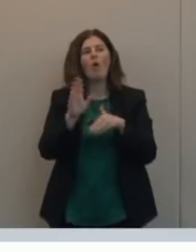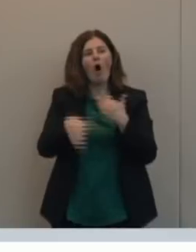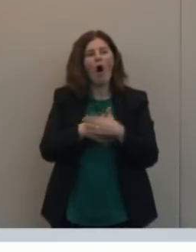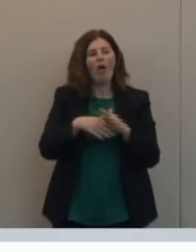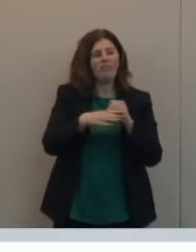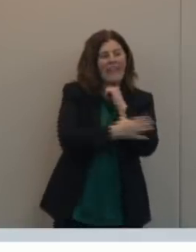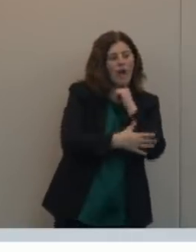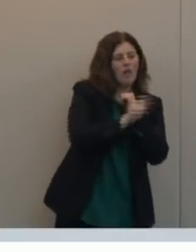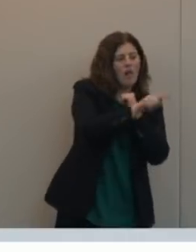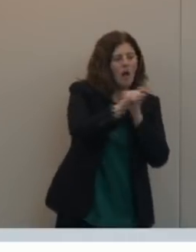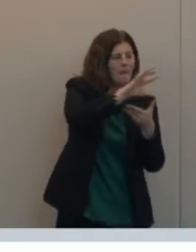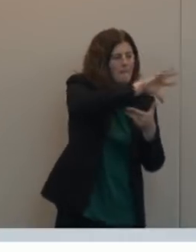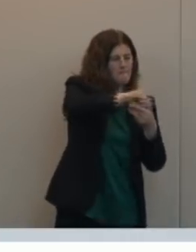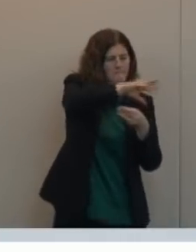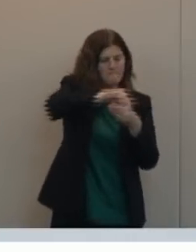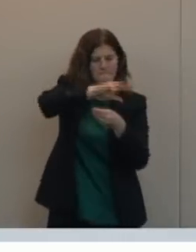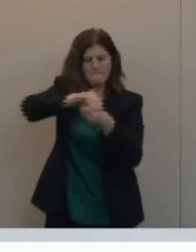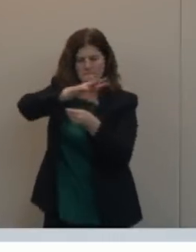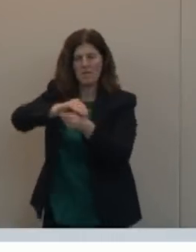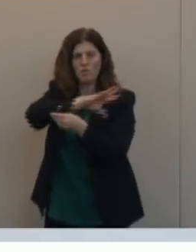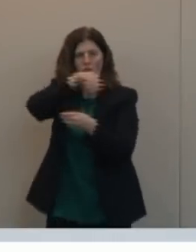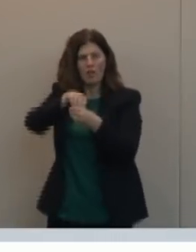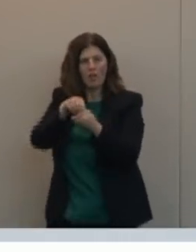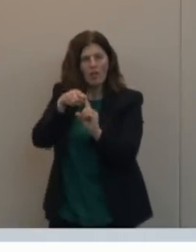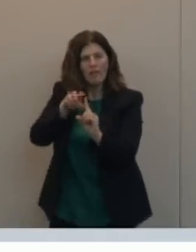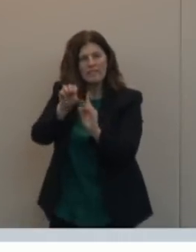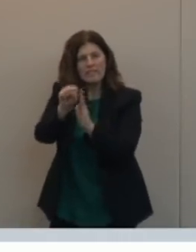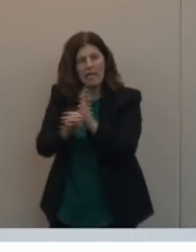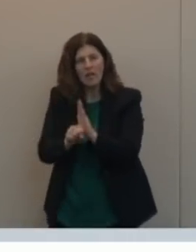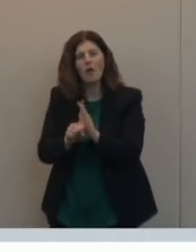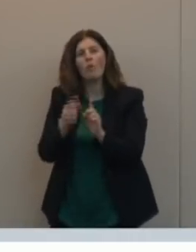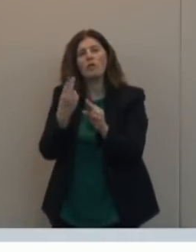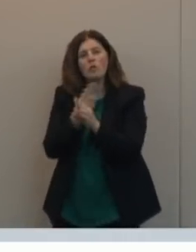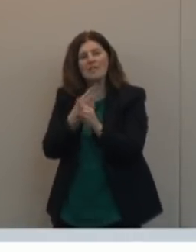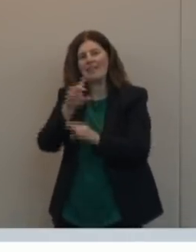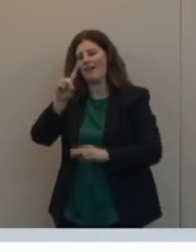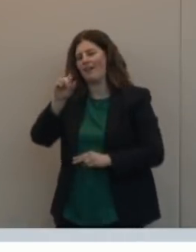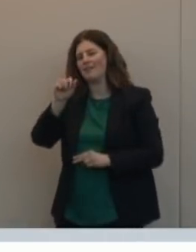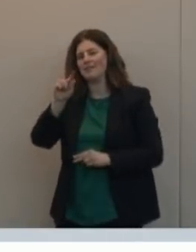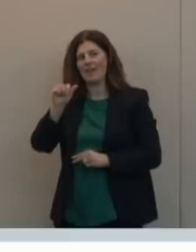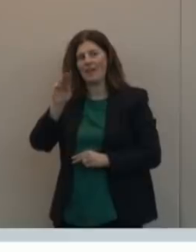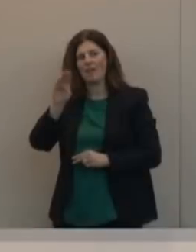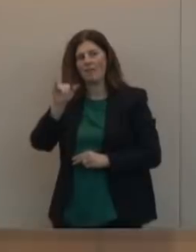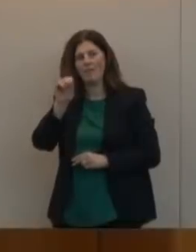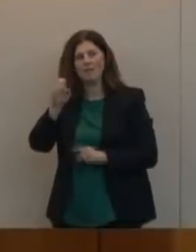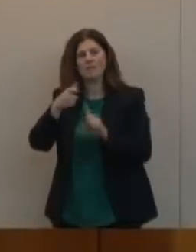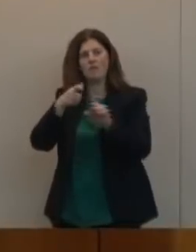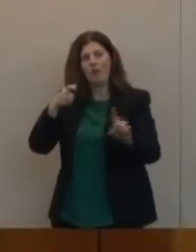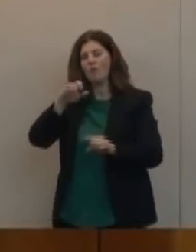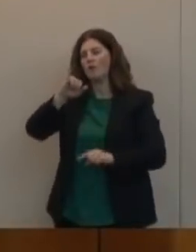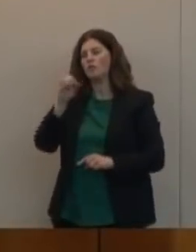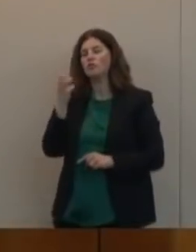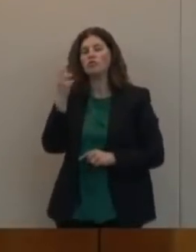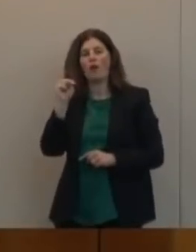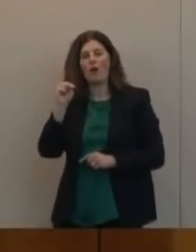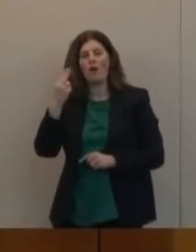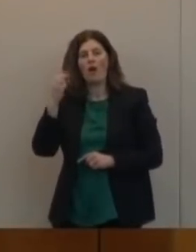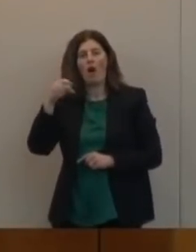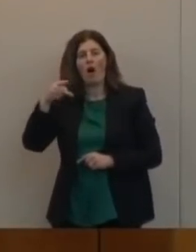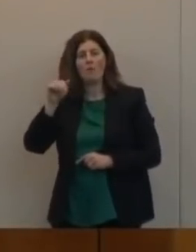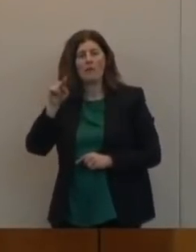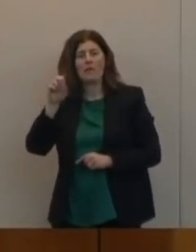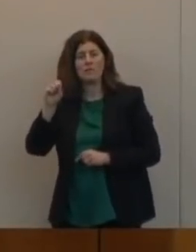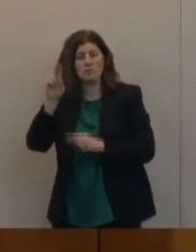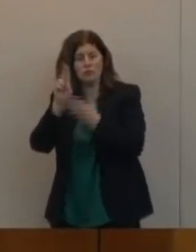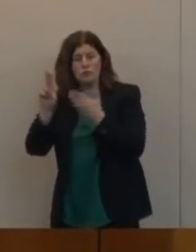up into one model. We've worked with a database from Johns Hopkins to put the health status of people in every county into